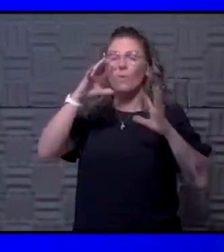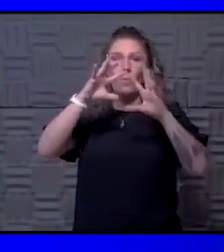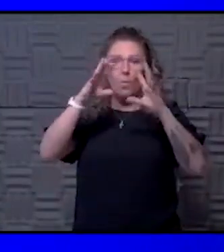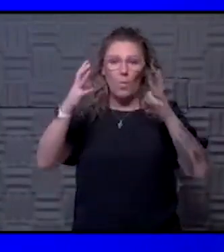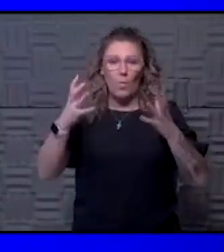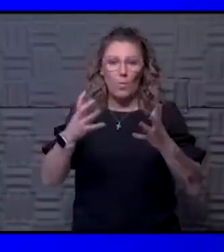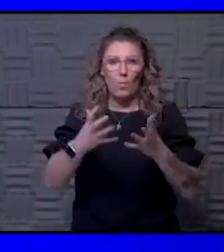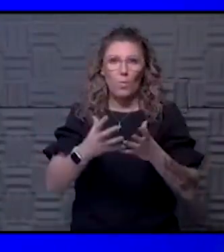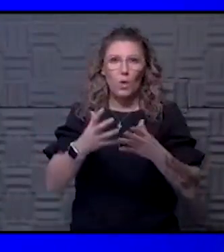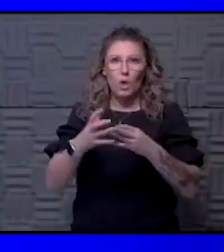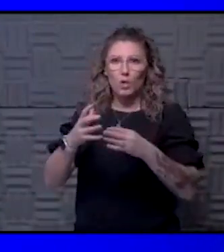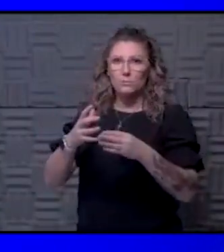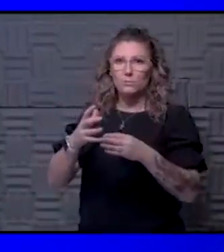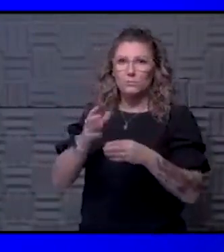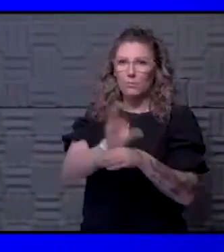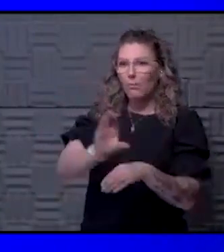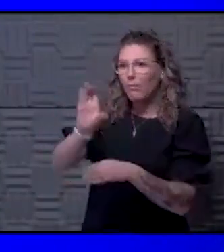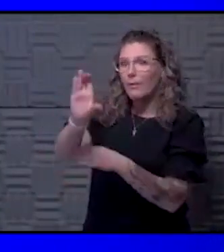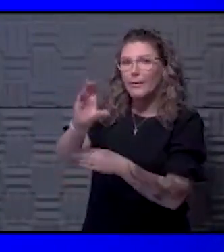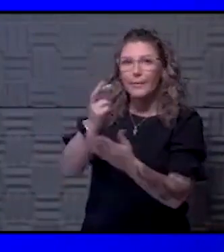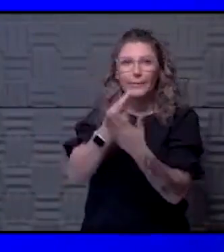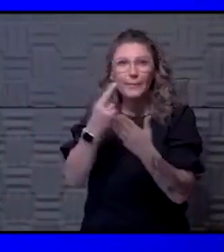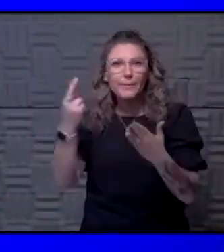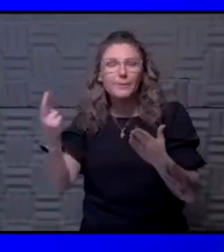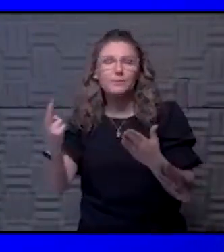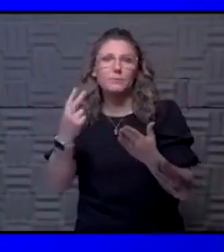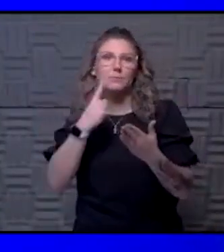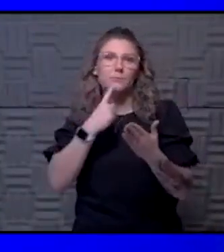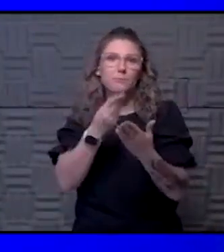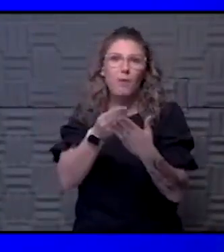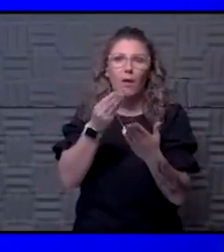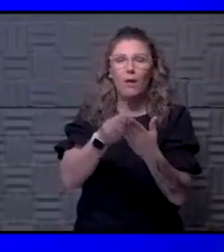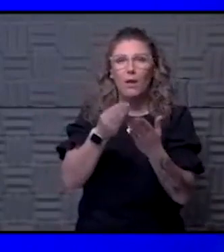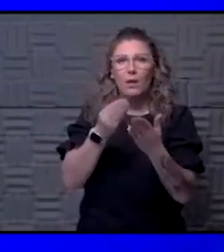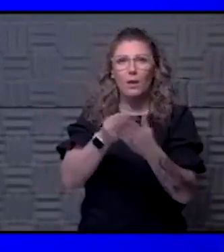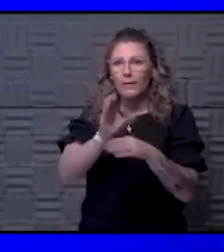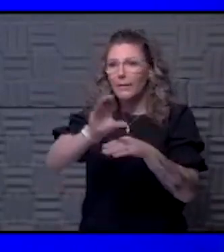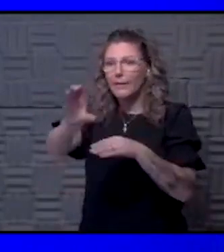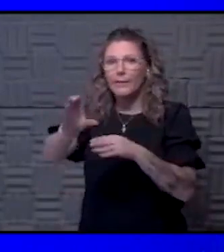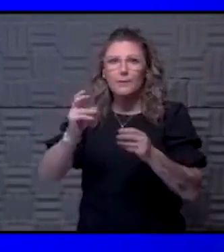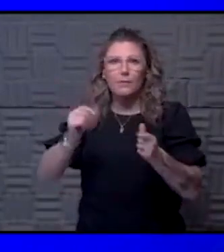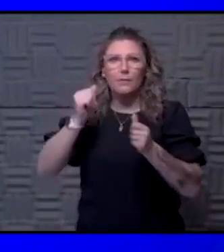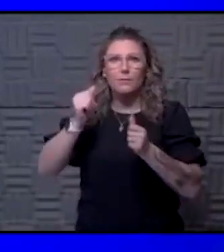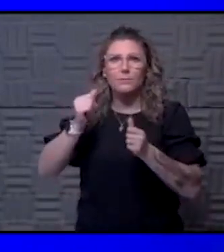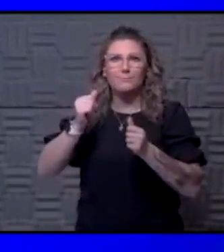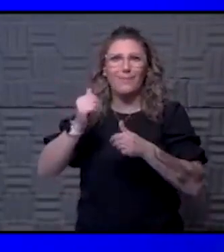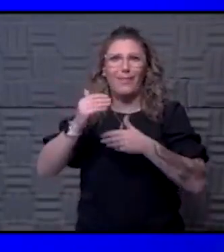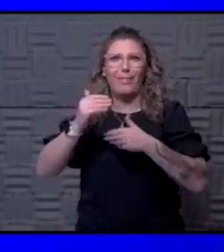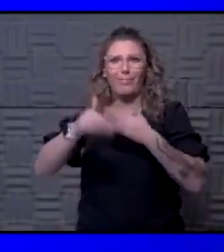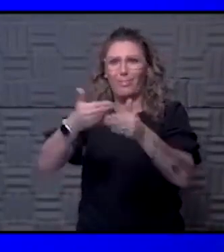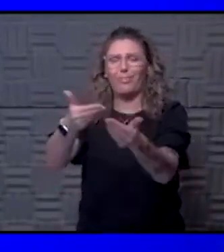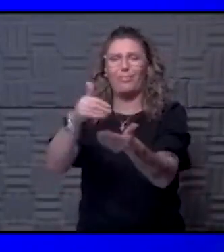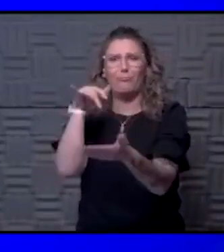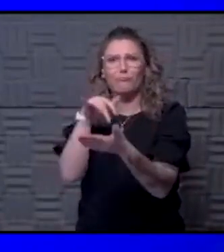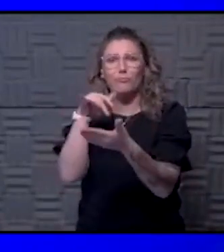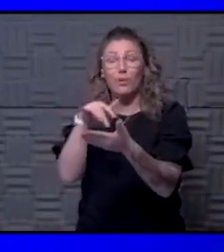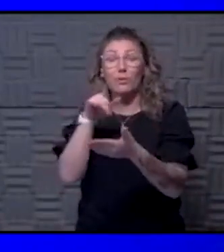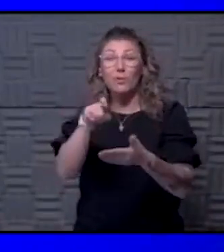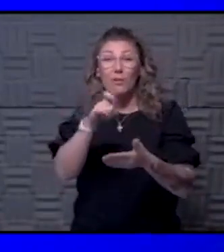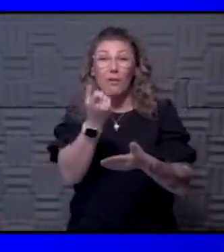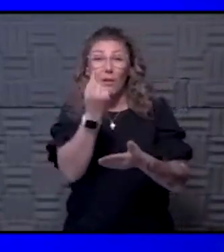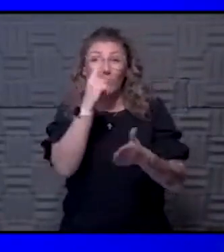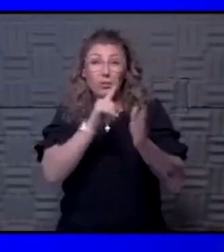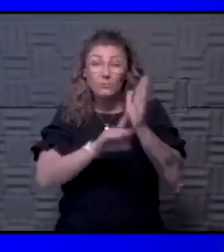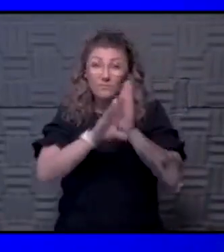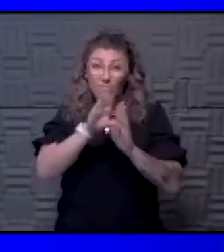put resources and money behind expediting these trials. We have to understand that when you develop a drug or